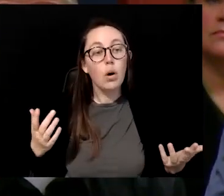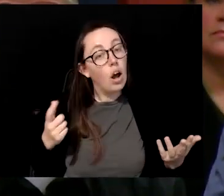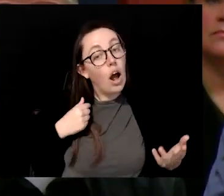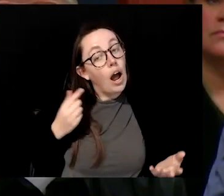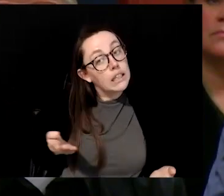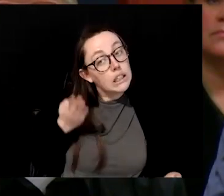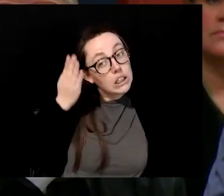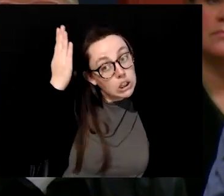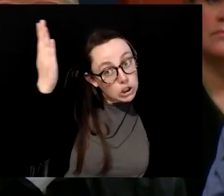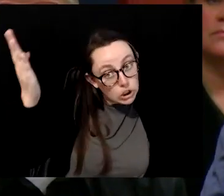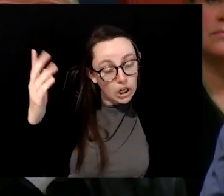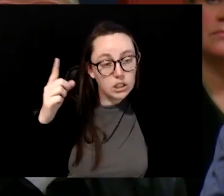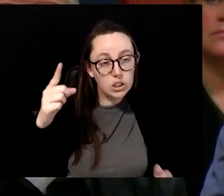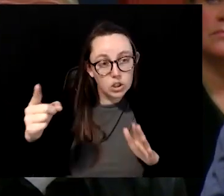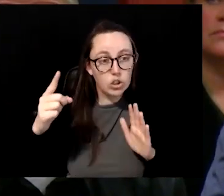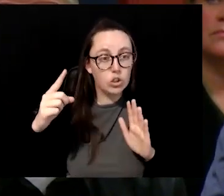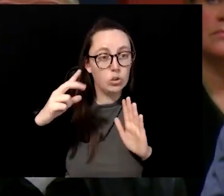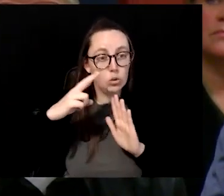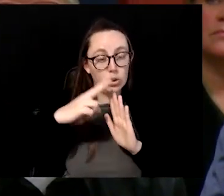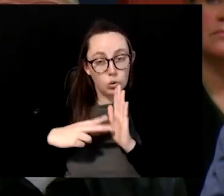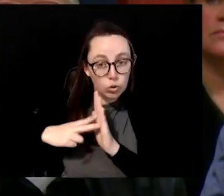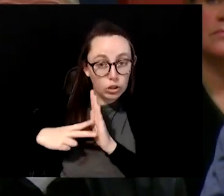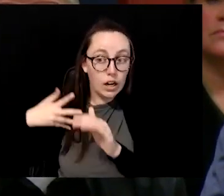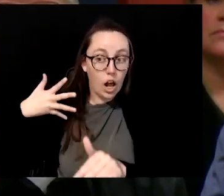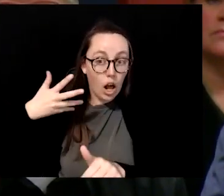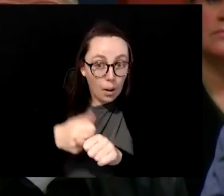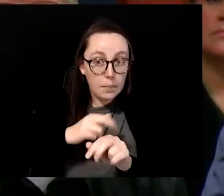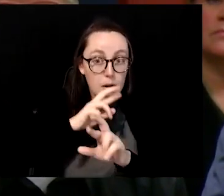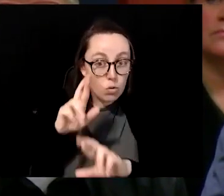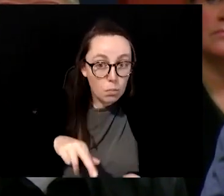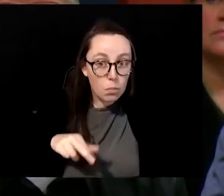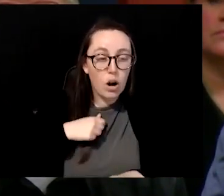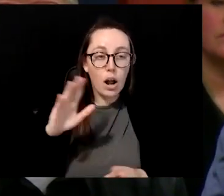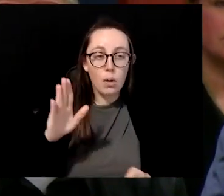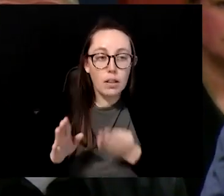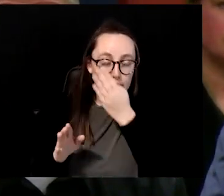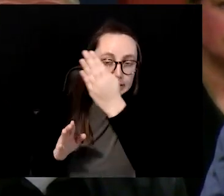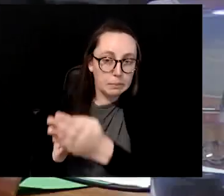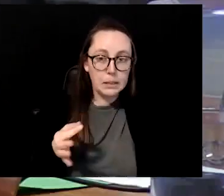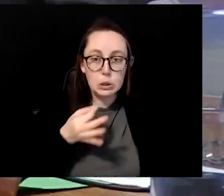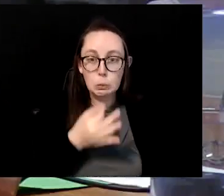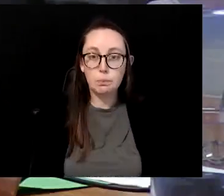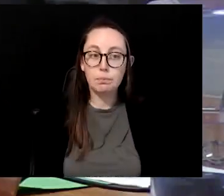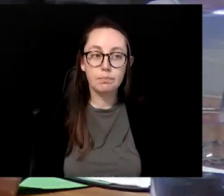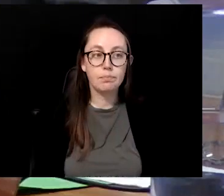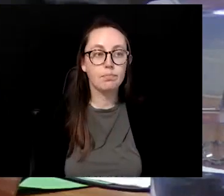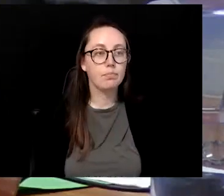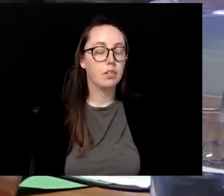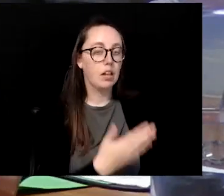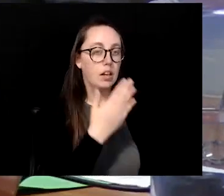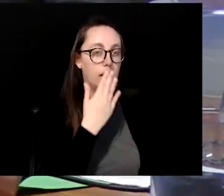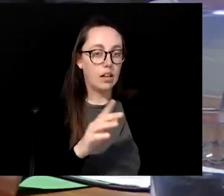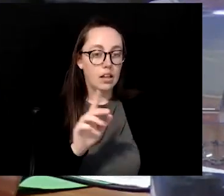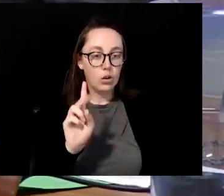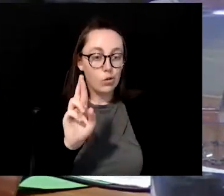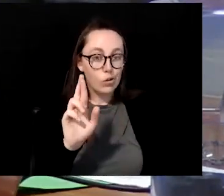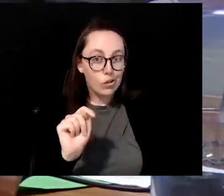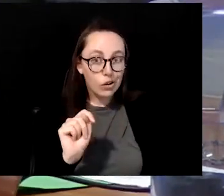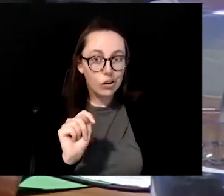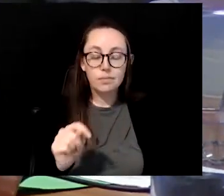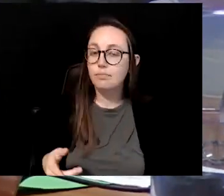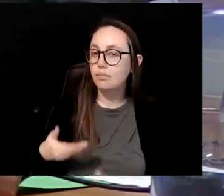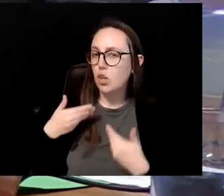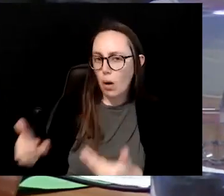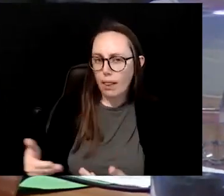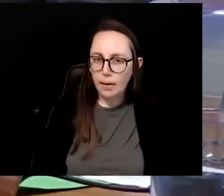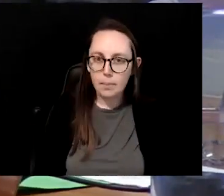which I will subject uh submit to you soon thank you very much Kurt you're welcome uh back